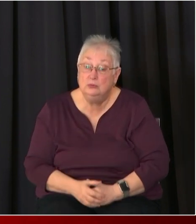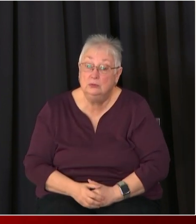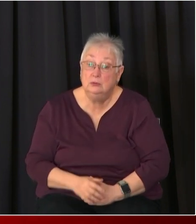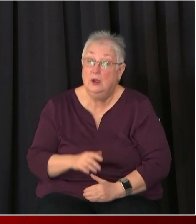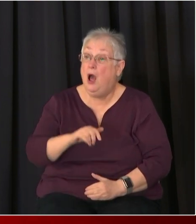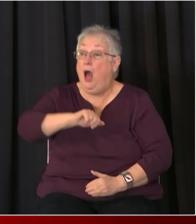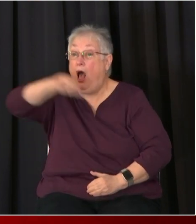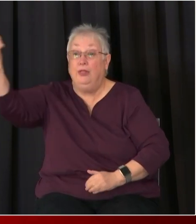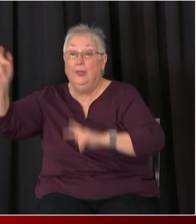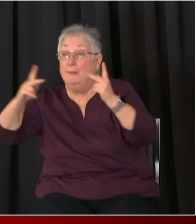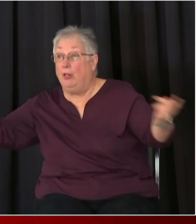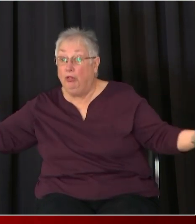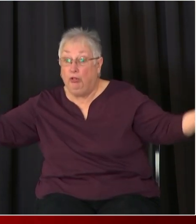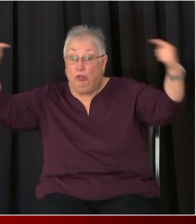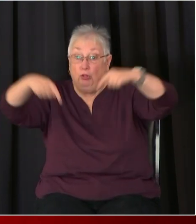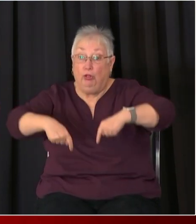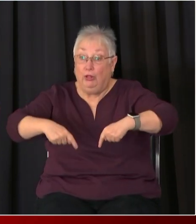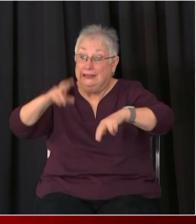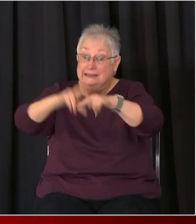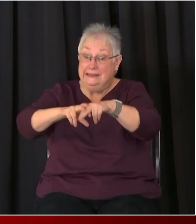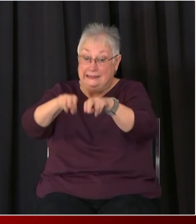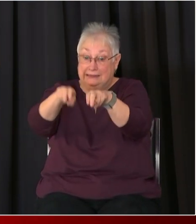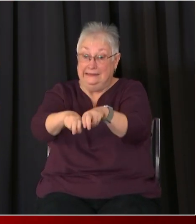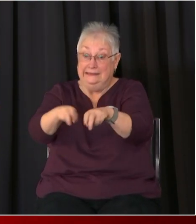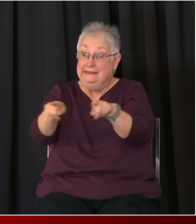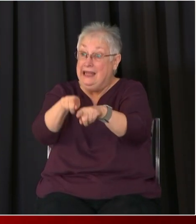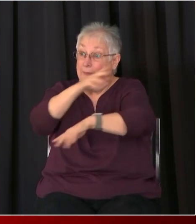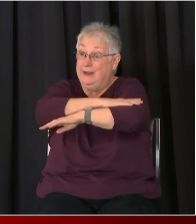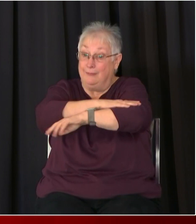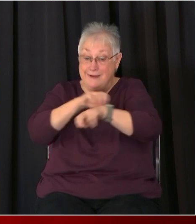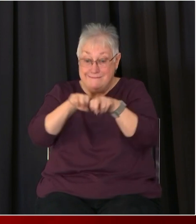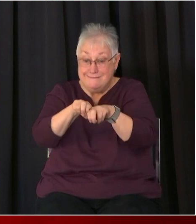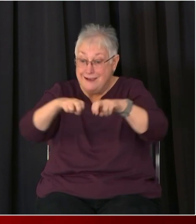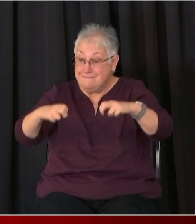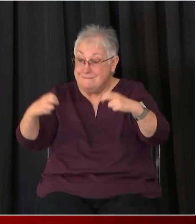travel advisory in Thanksgiving guidance at